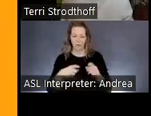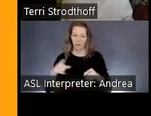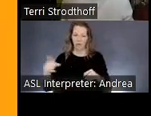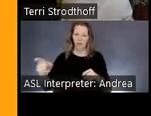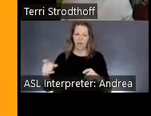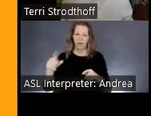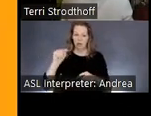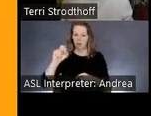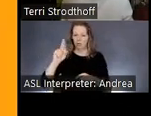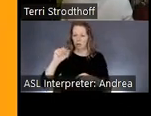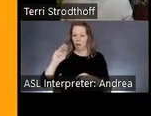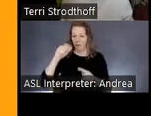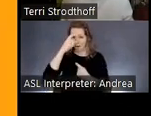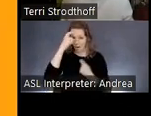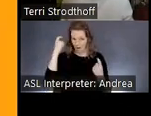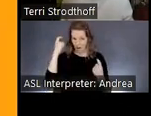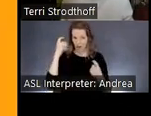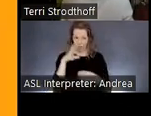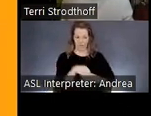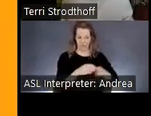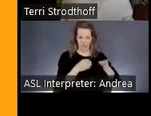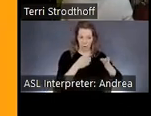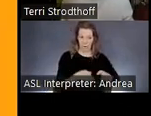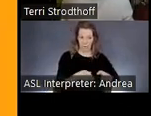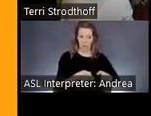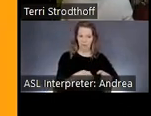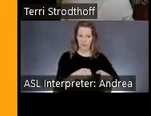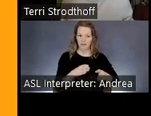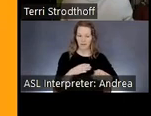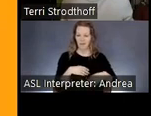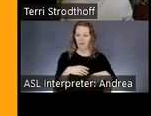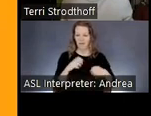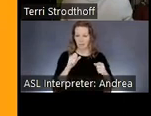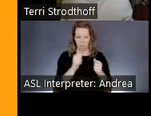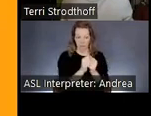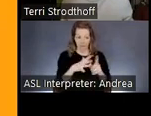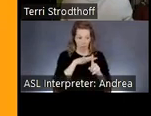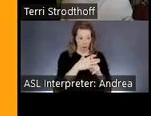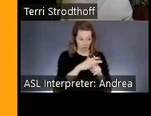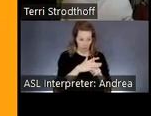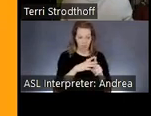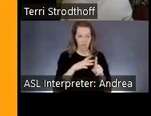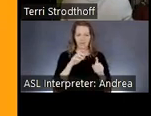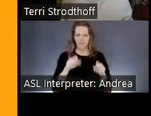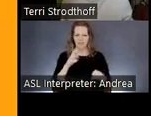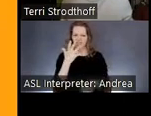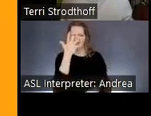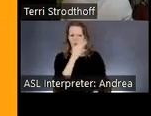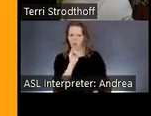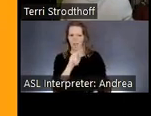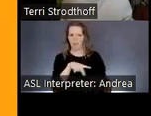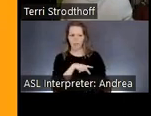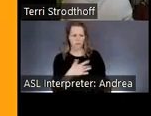this. He says, trauma in a person, decontextualized over time, can look like personality. That's just the way they